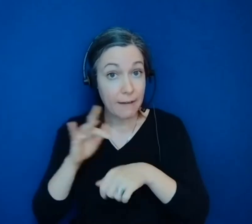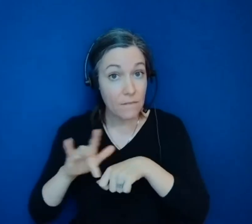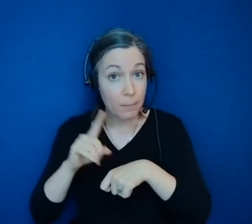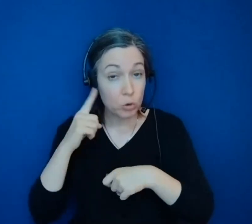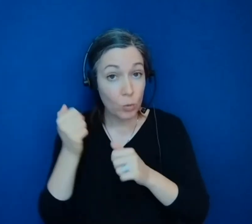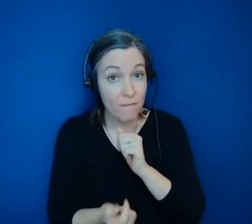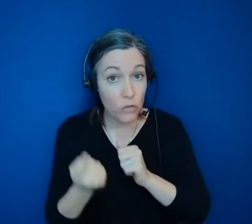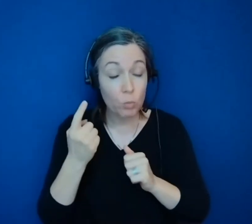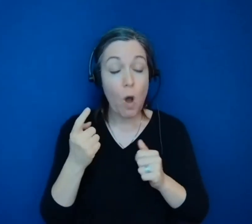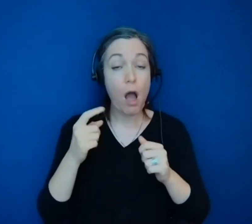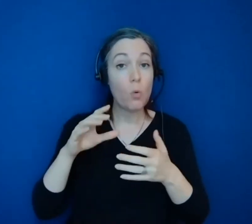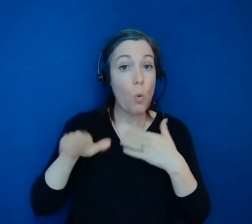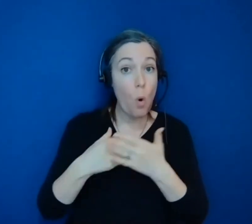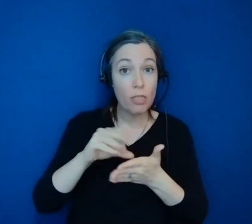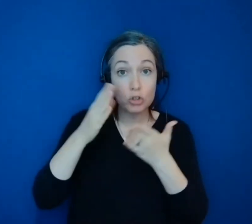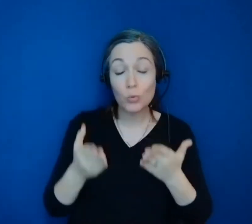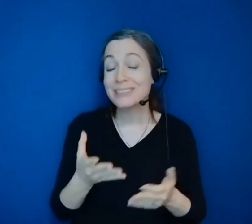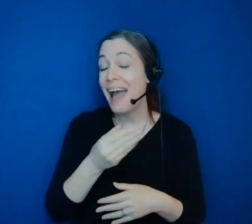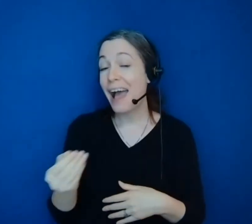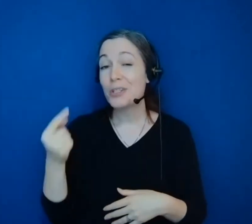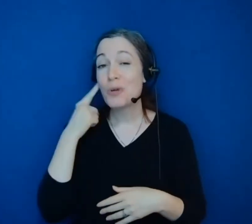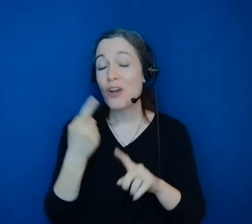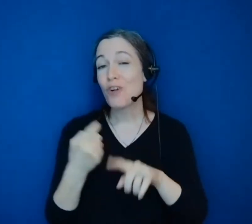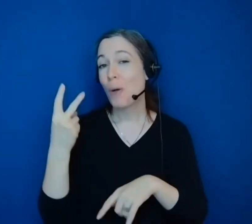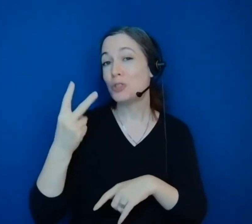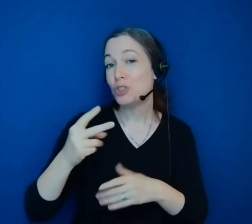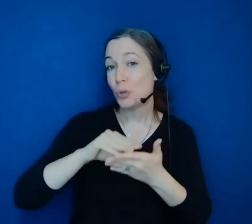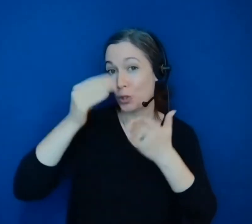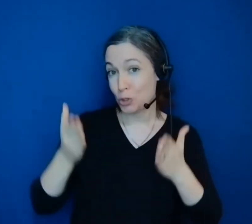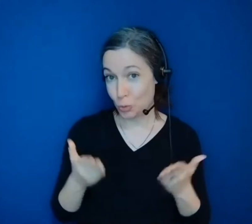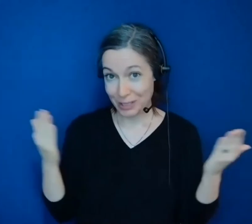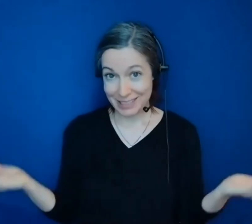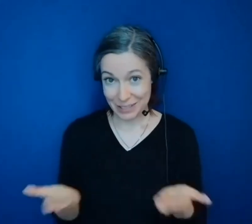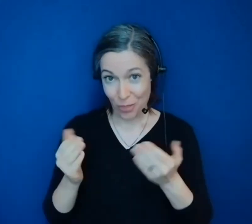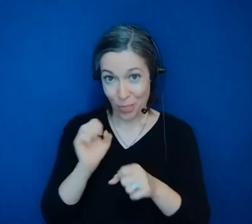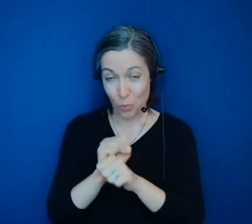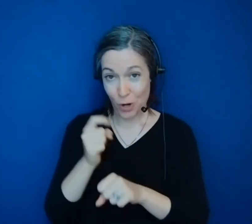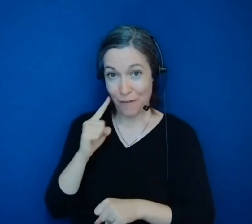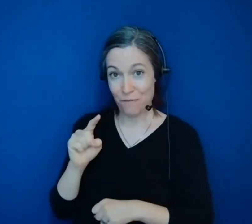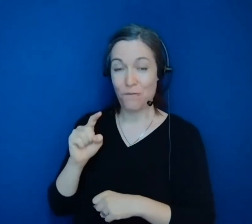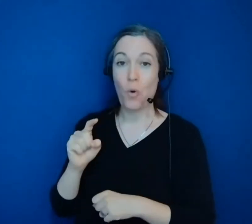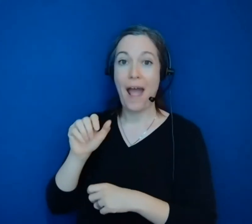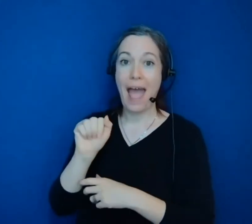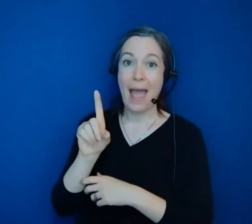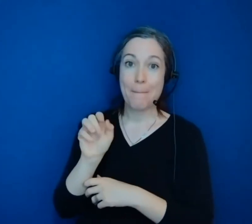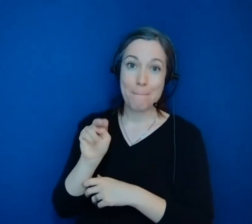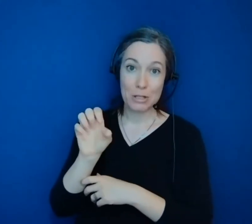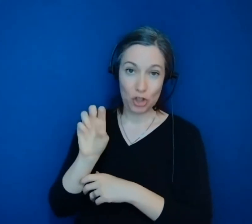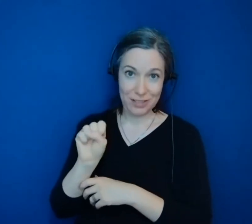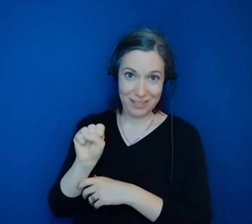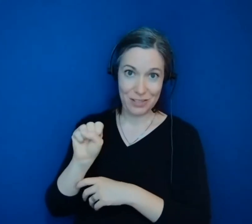and work for the admissions office and they're going to talk a little bit about their experience at FCC. And then we'll conclude tonight's event with a